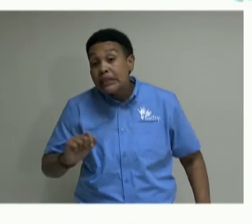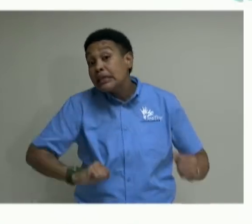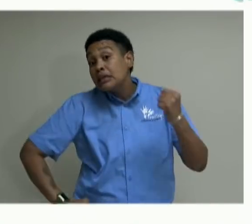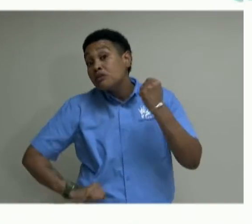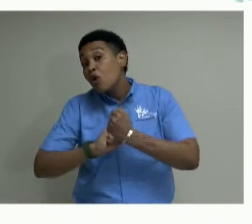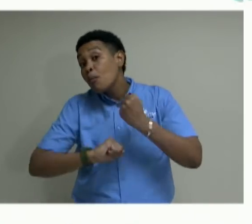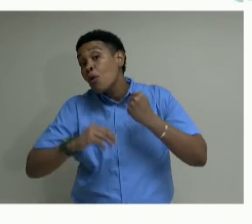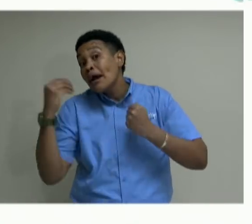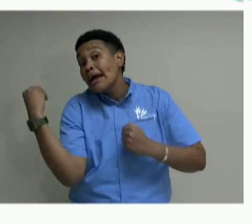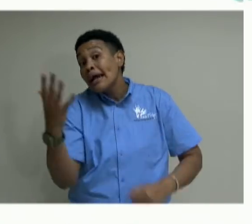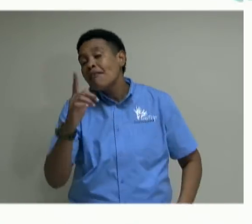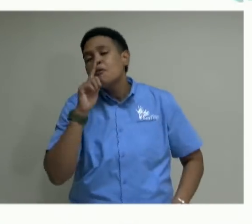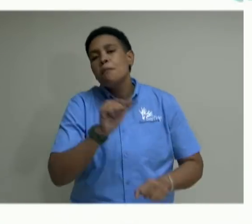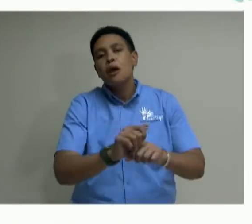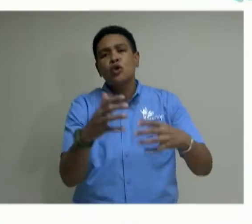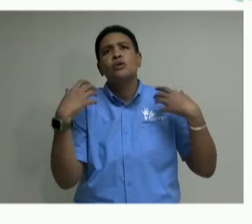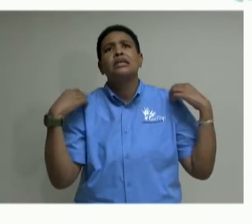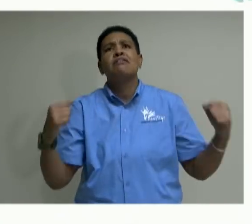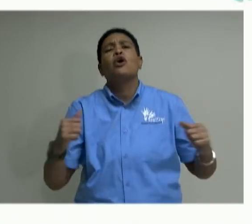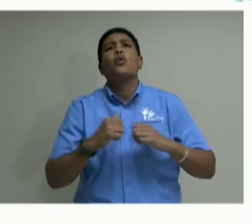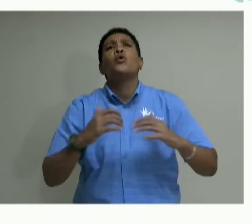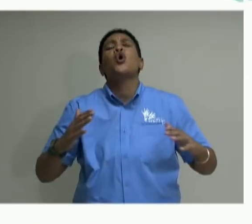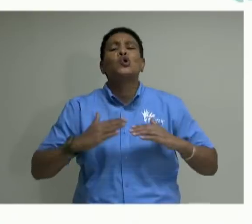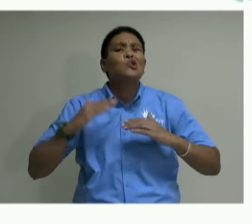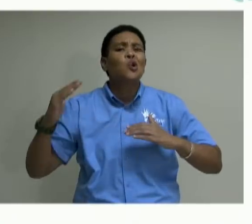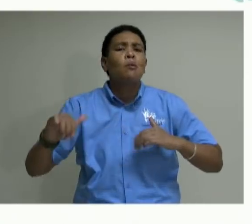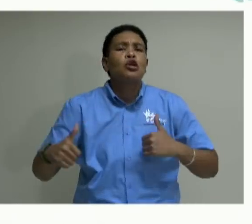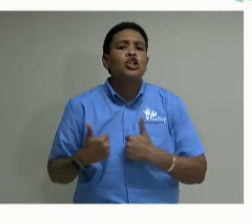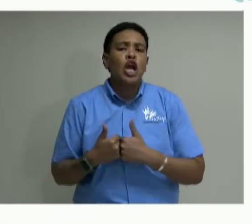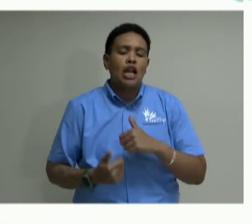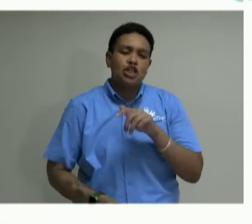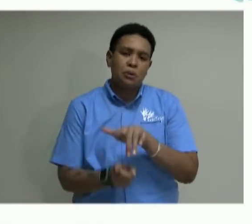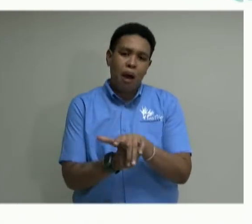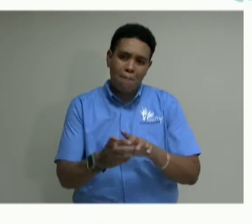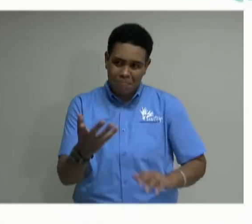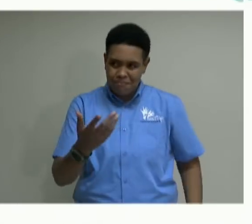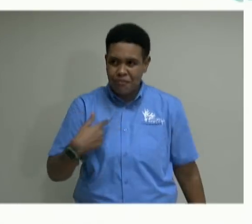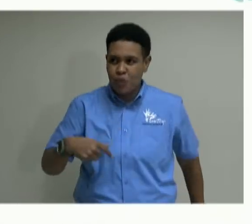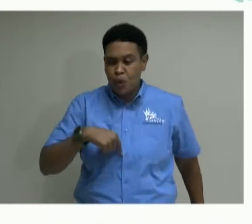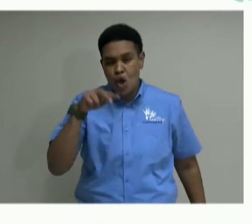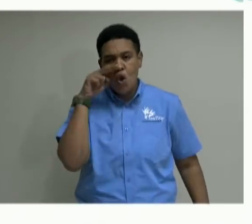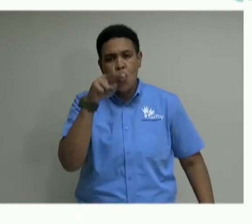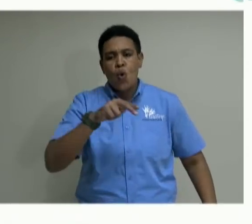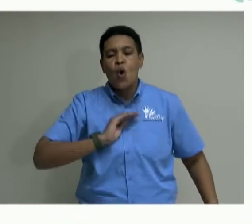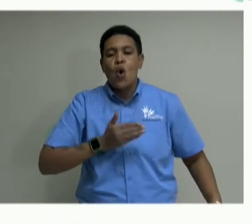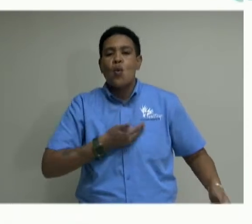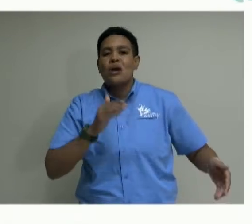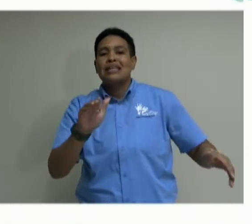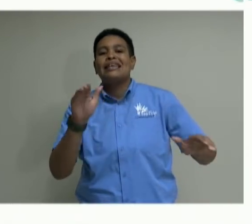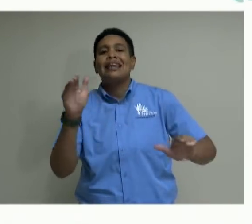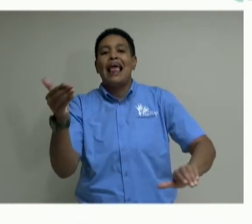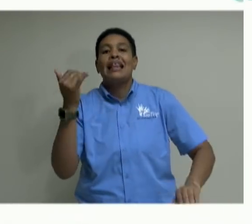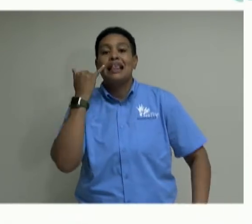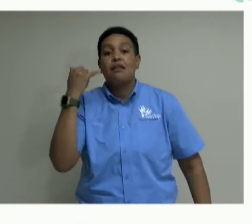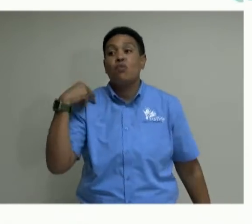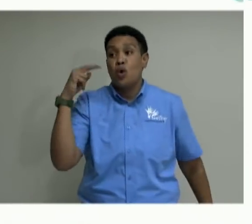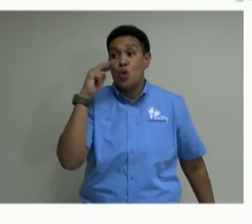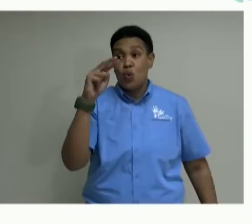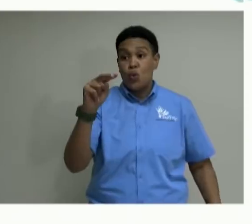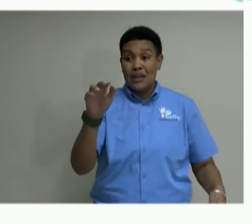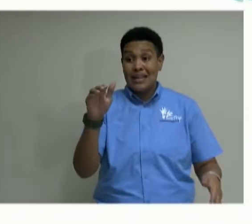the cases recover without too much challenge. Now we're looking at our deaths. And if we look at the